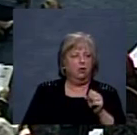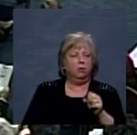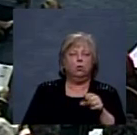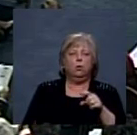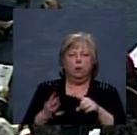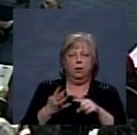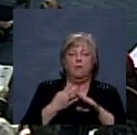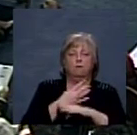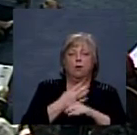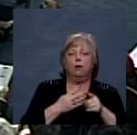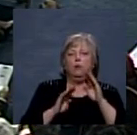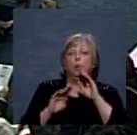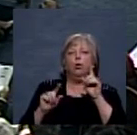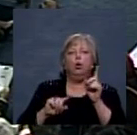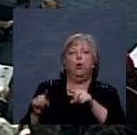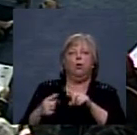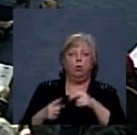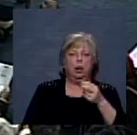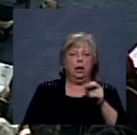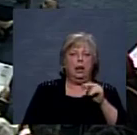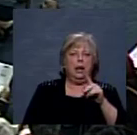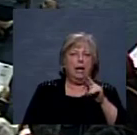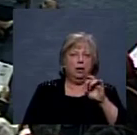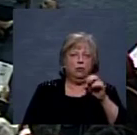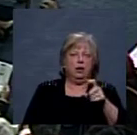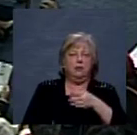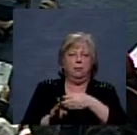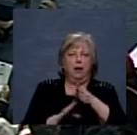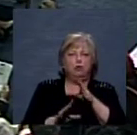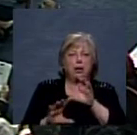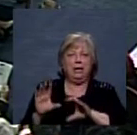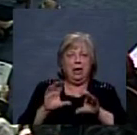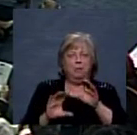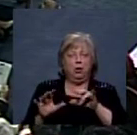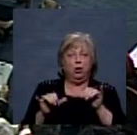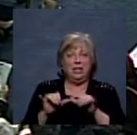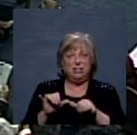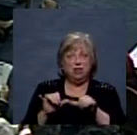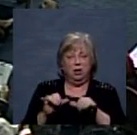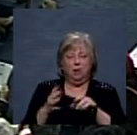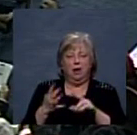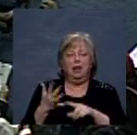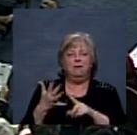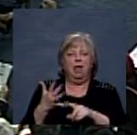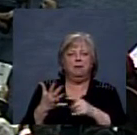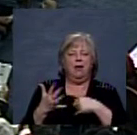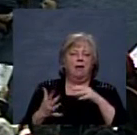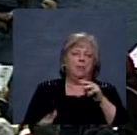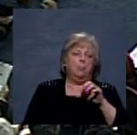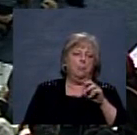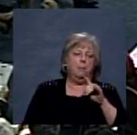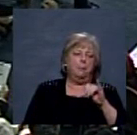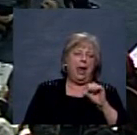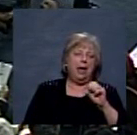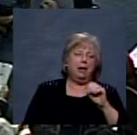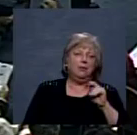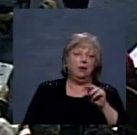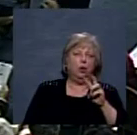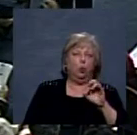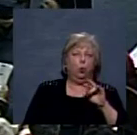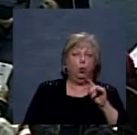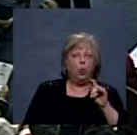will be attending Hendrix, majoring in chemical engineering. And next, we have Madison Winter, a student